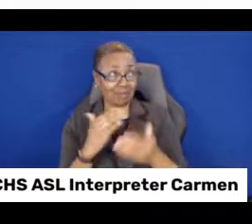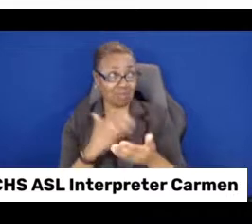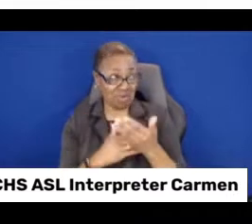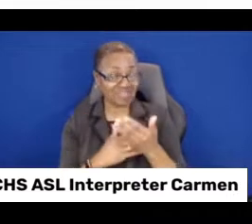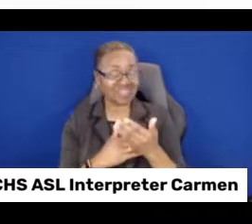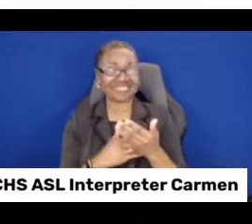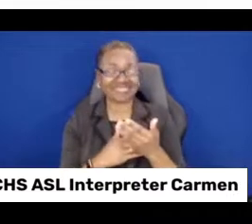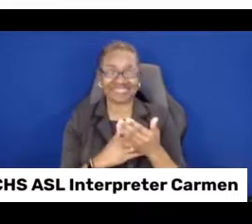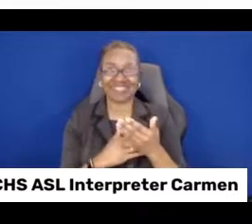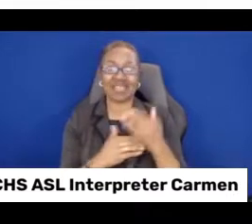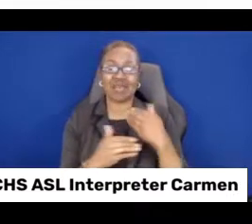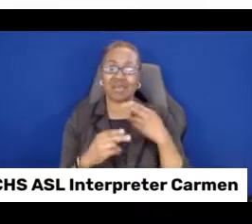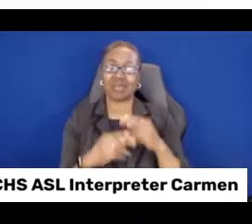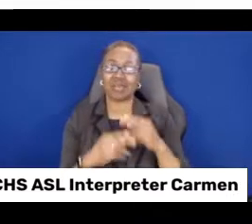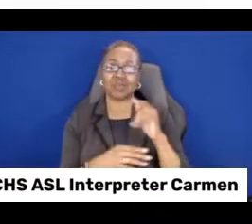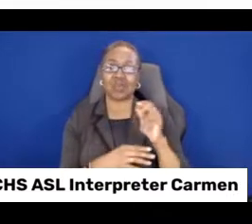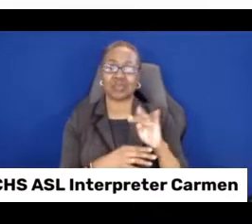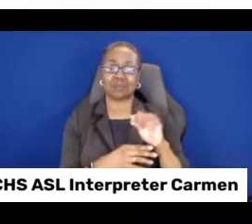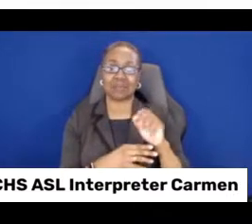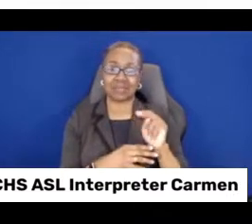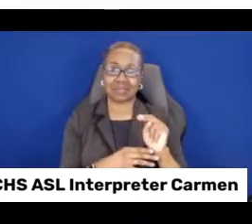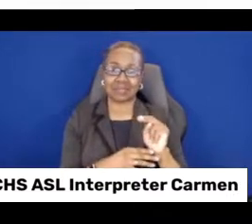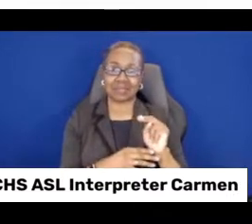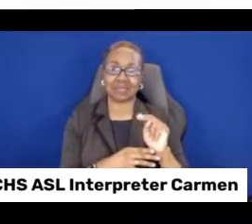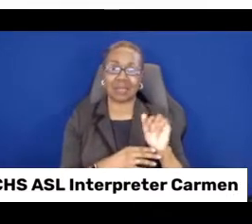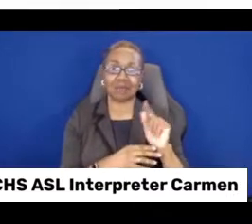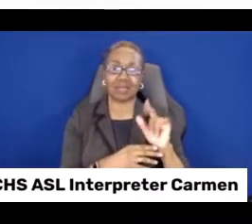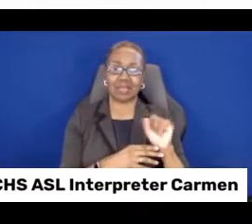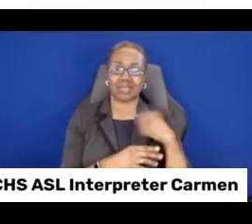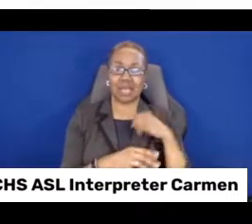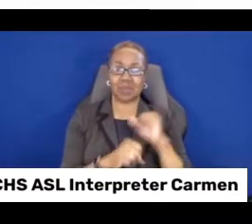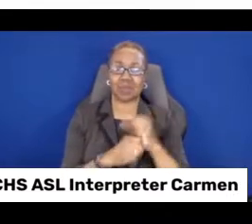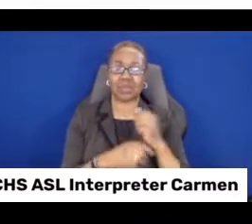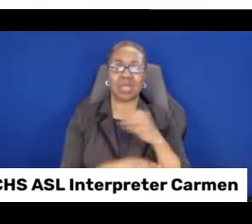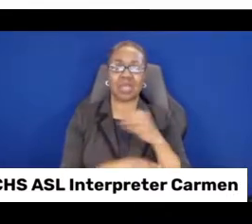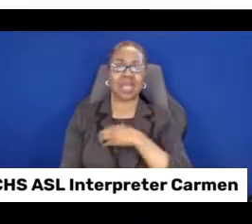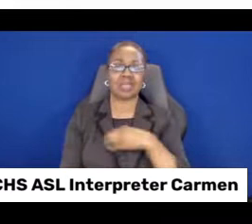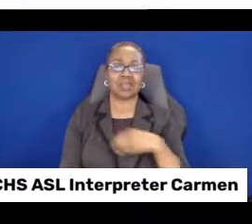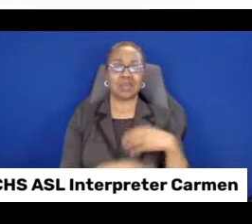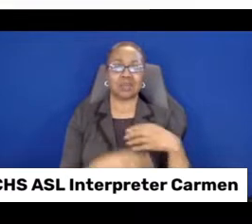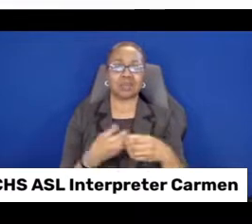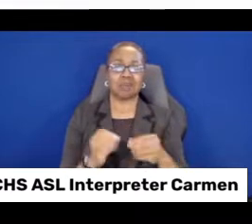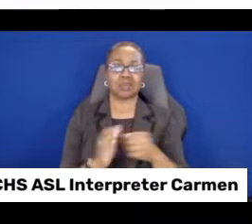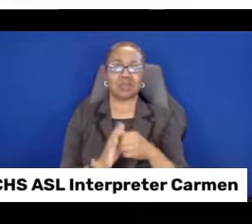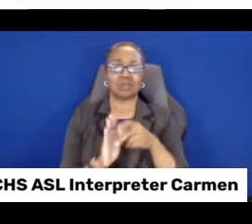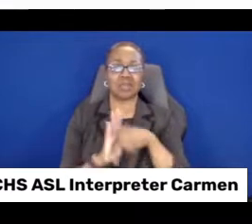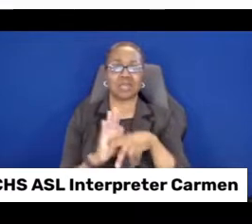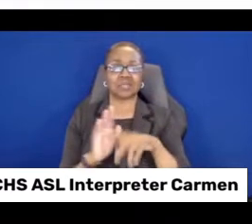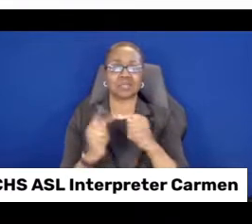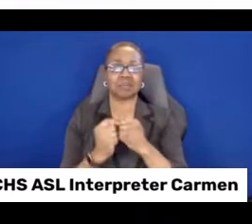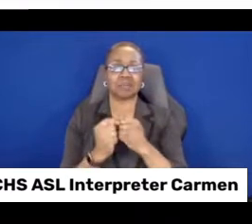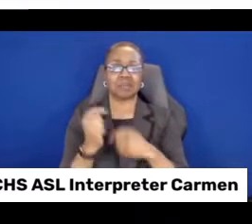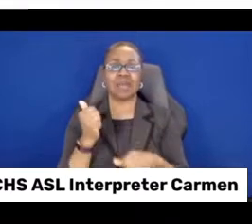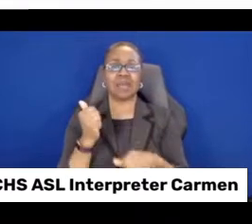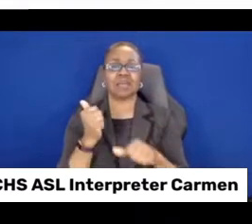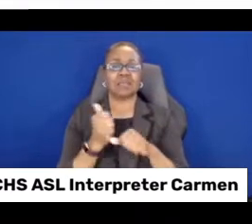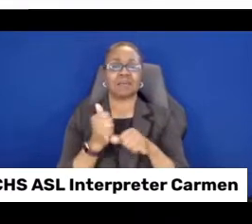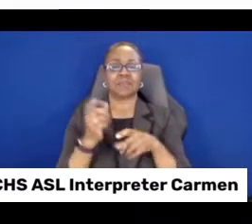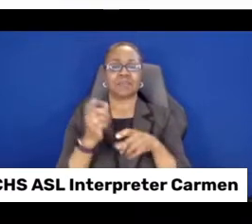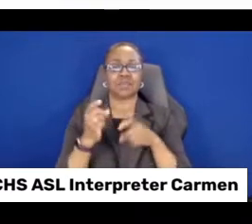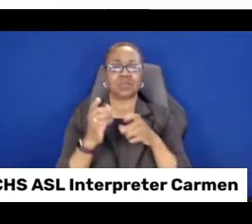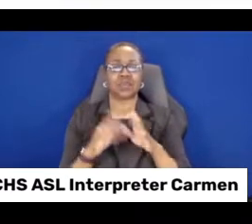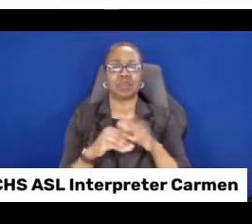name is Juan Sebastian Arias. I work here in the mayor's office on the policy team as a deputy director on a number of